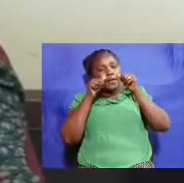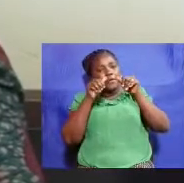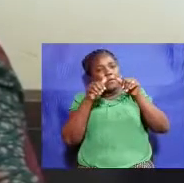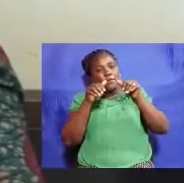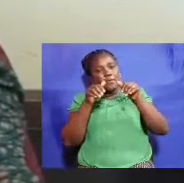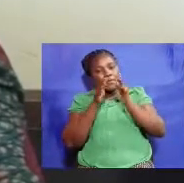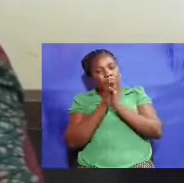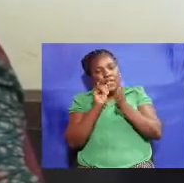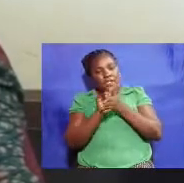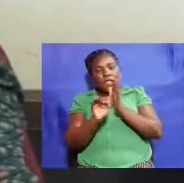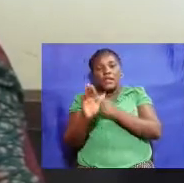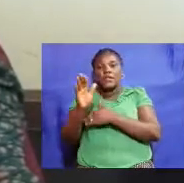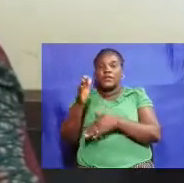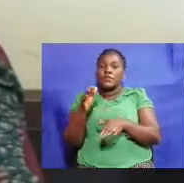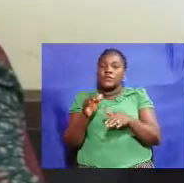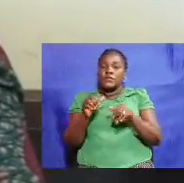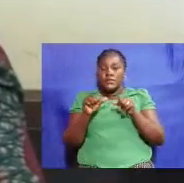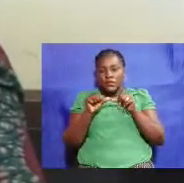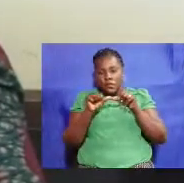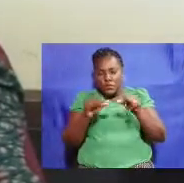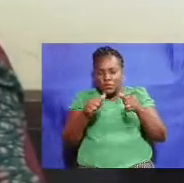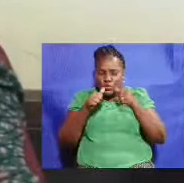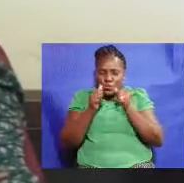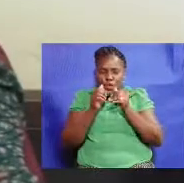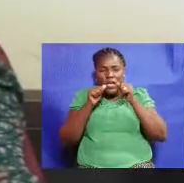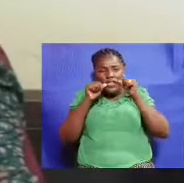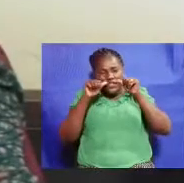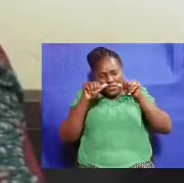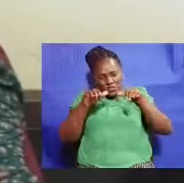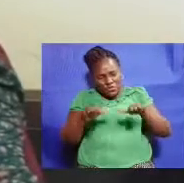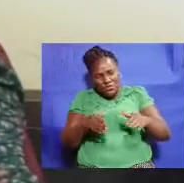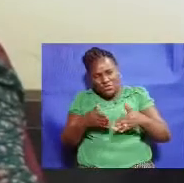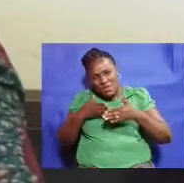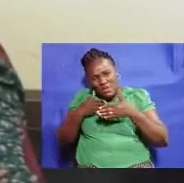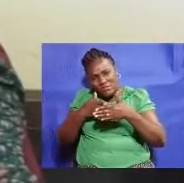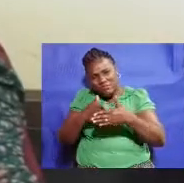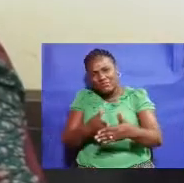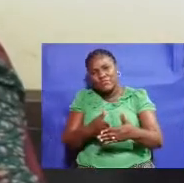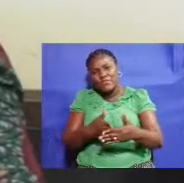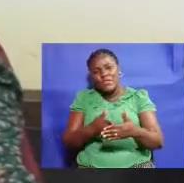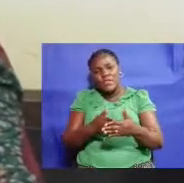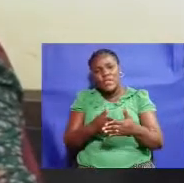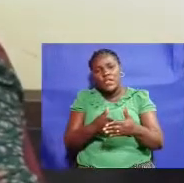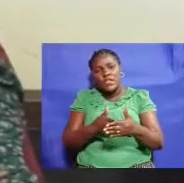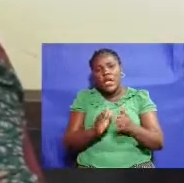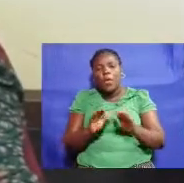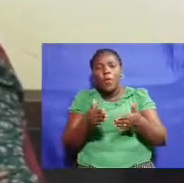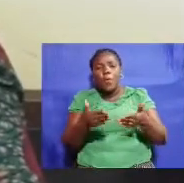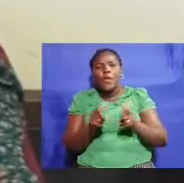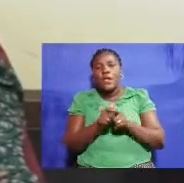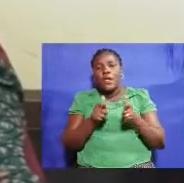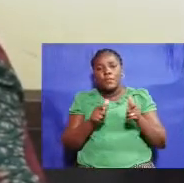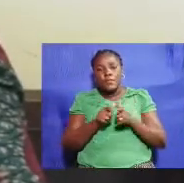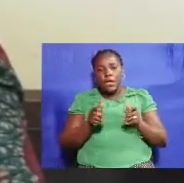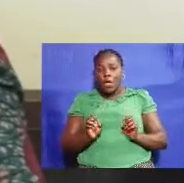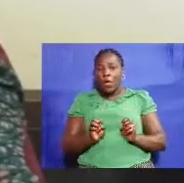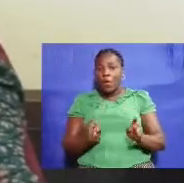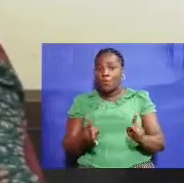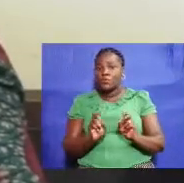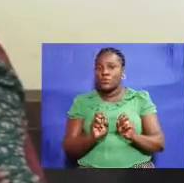pray that the good Lord will continue to guide and protect him, open avenues and